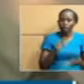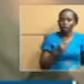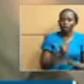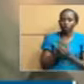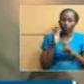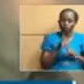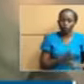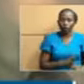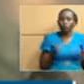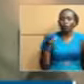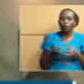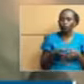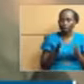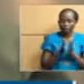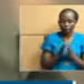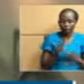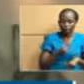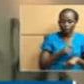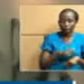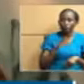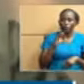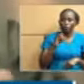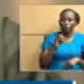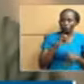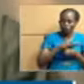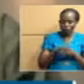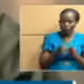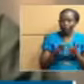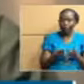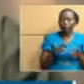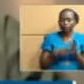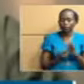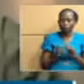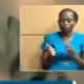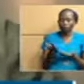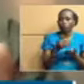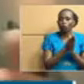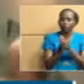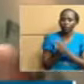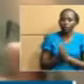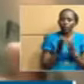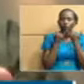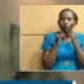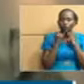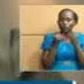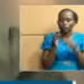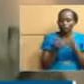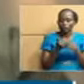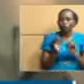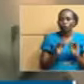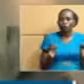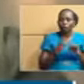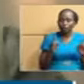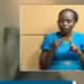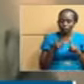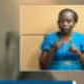and during this COVID, but we do not have that collective information system from the community. But we are